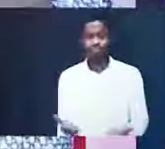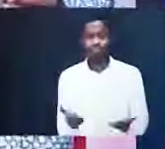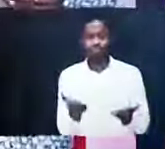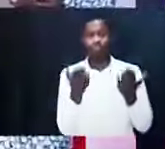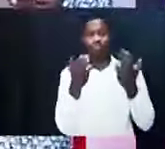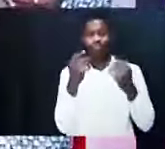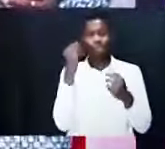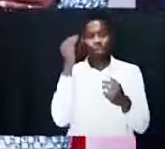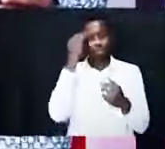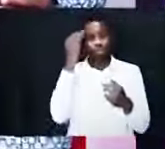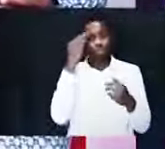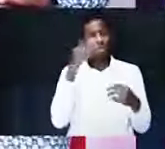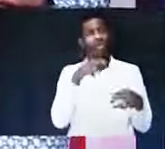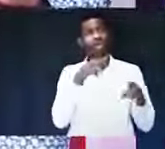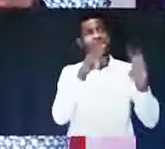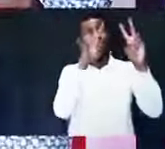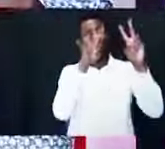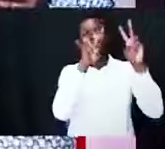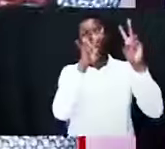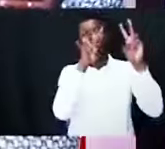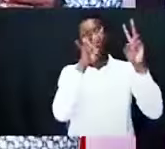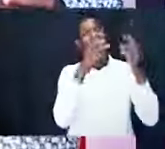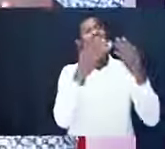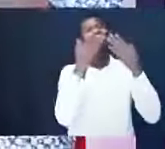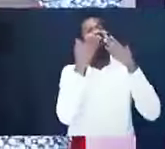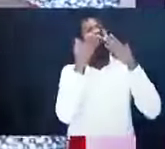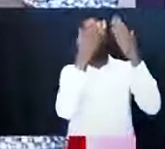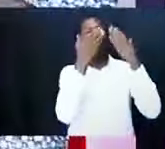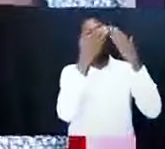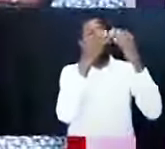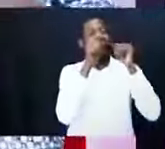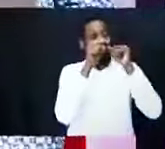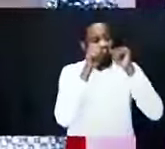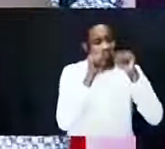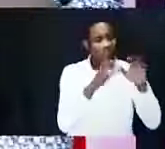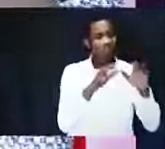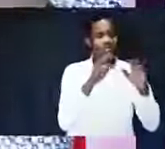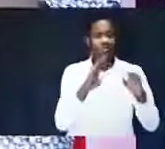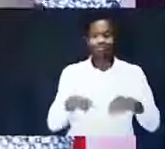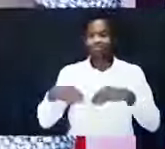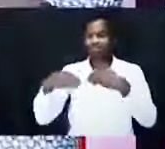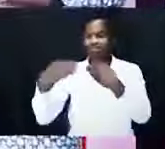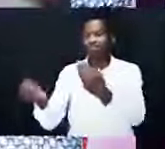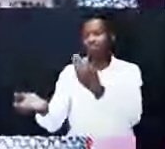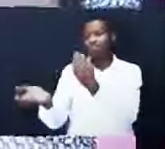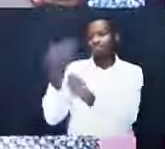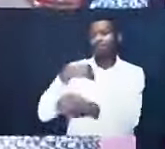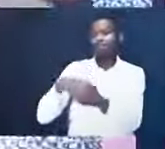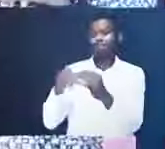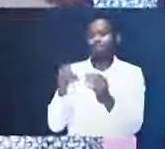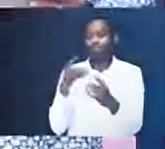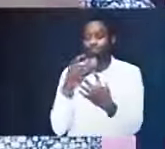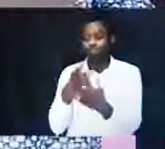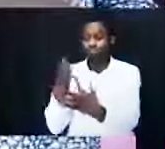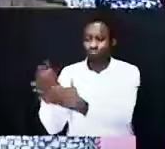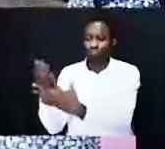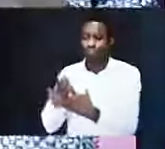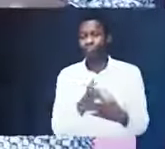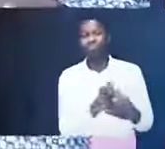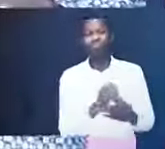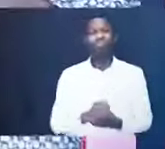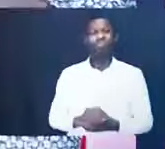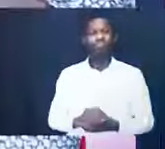his head to heaven, gave thanks, blessed it, and gave it back to them for